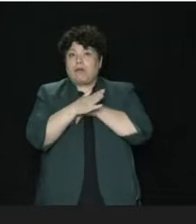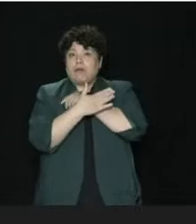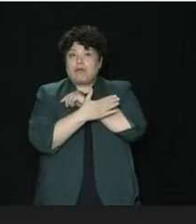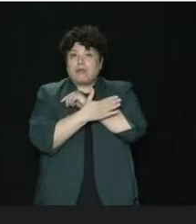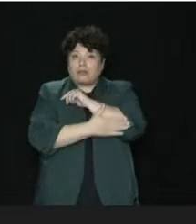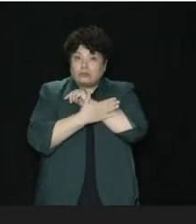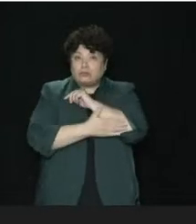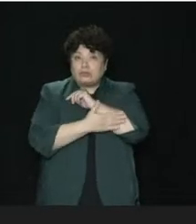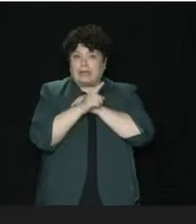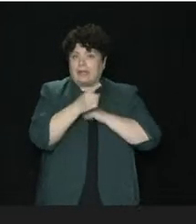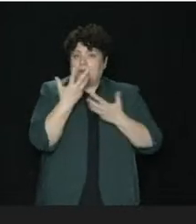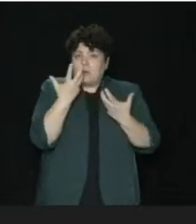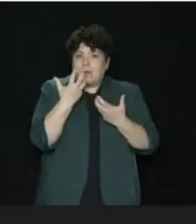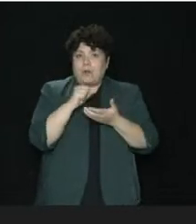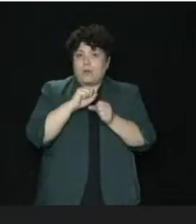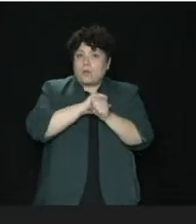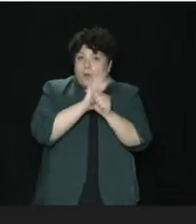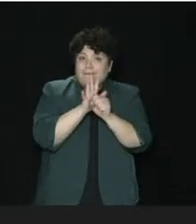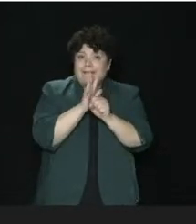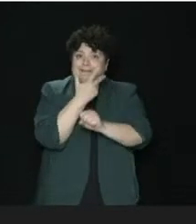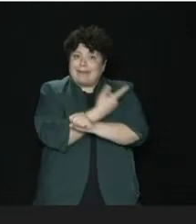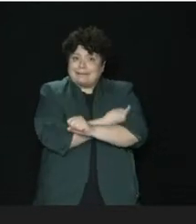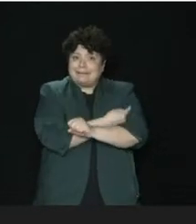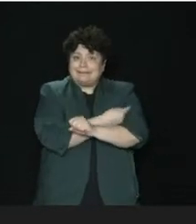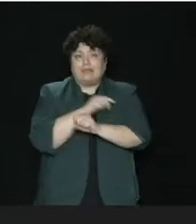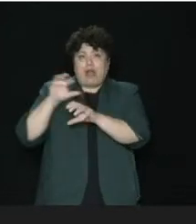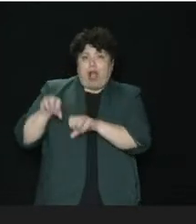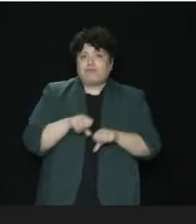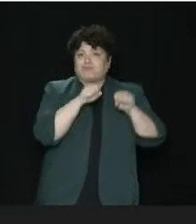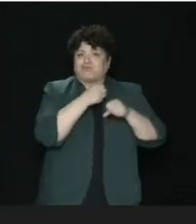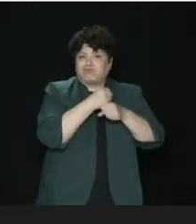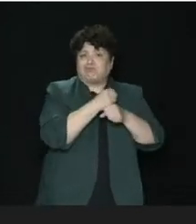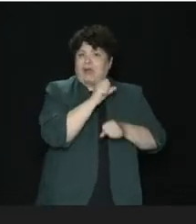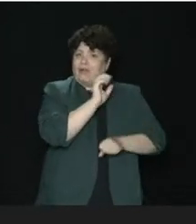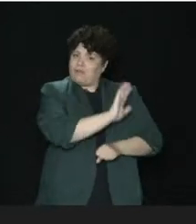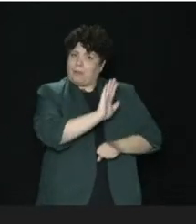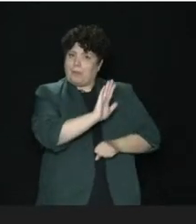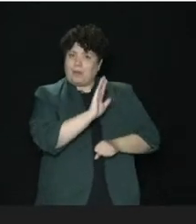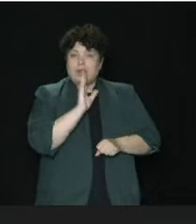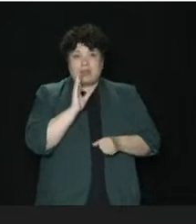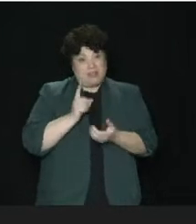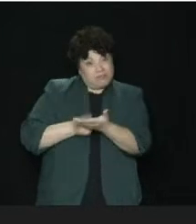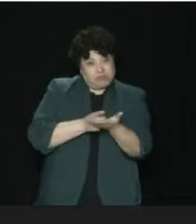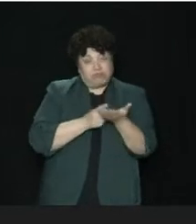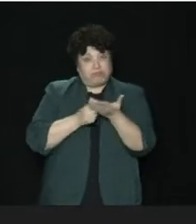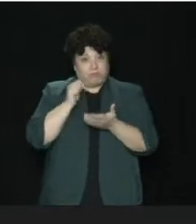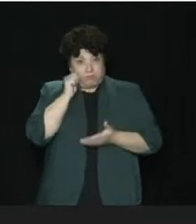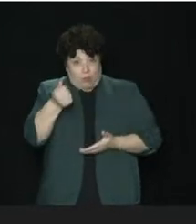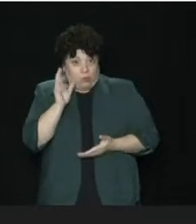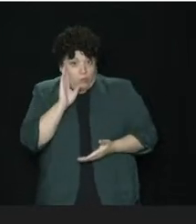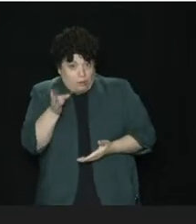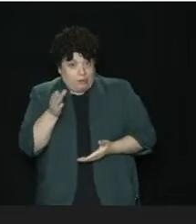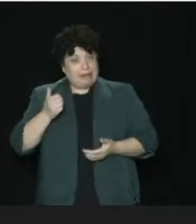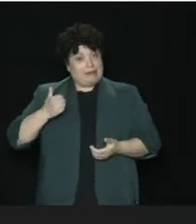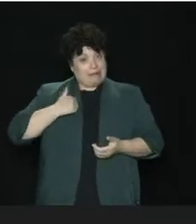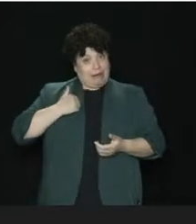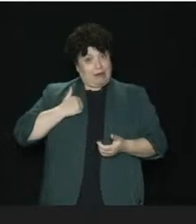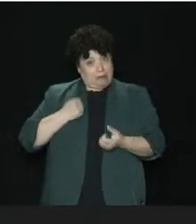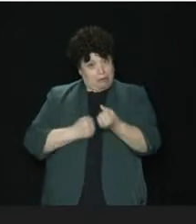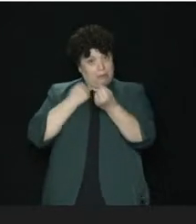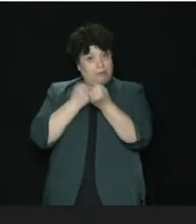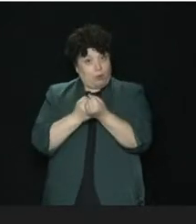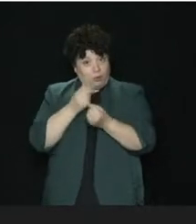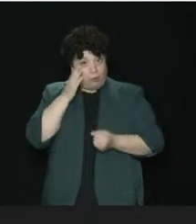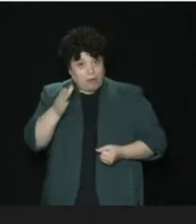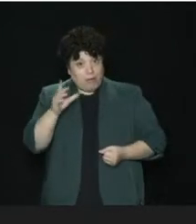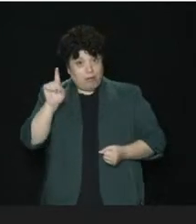vaccines will again be discussed. Would Canada vote in favor of this waiver, should it come to it? Canada